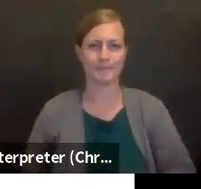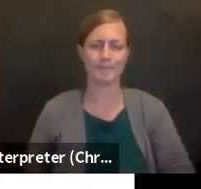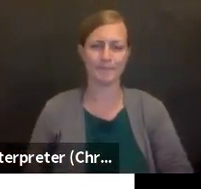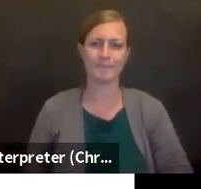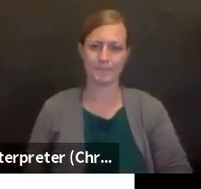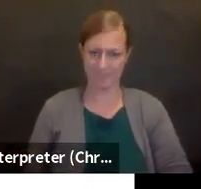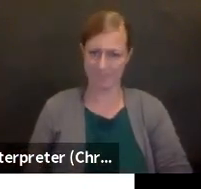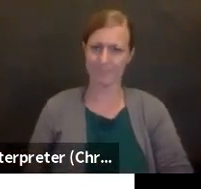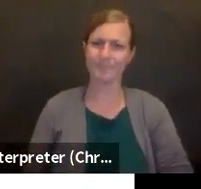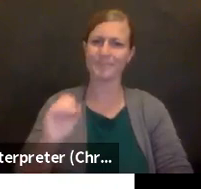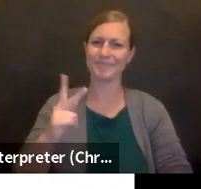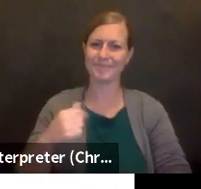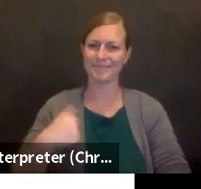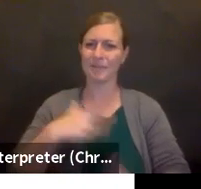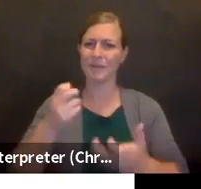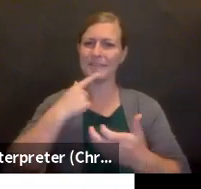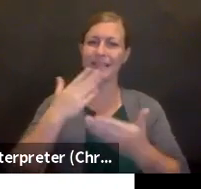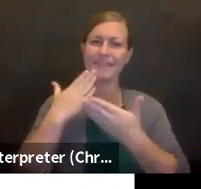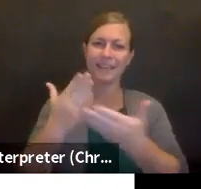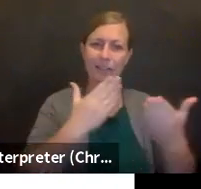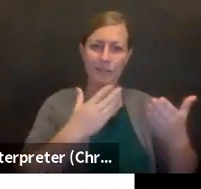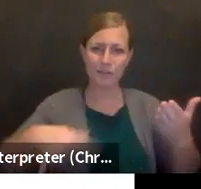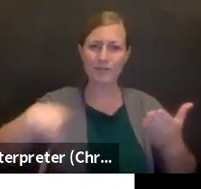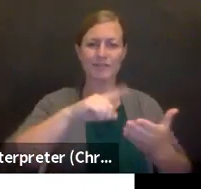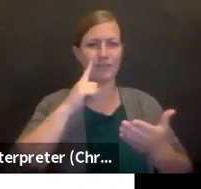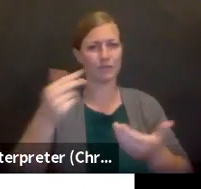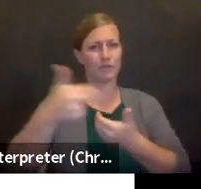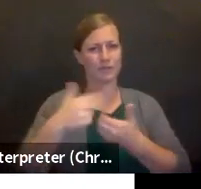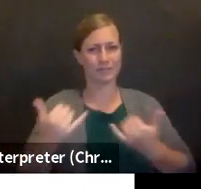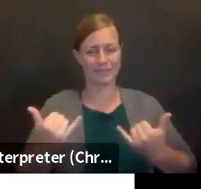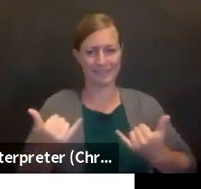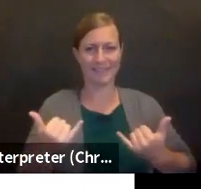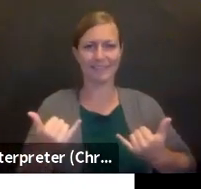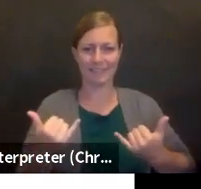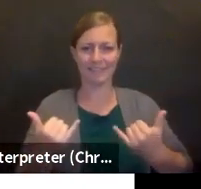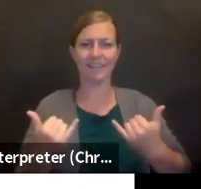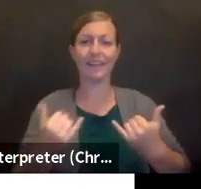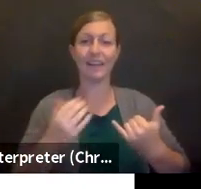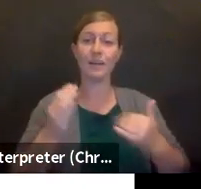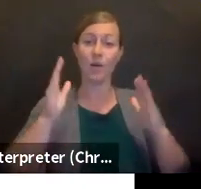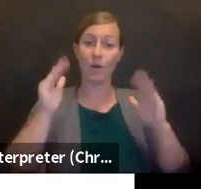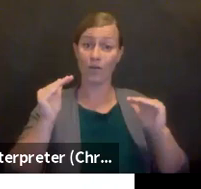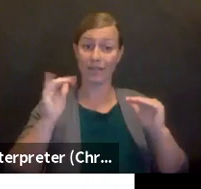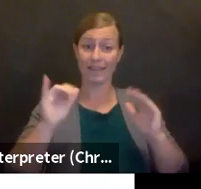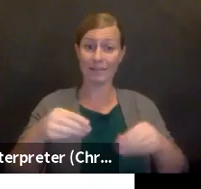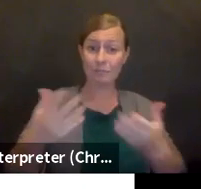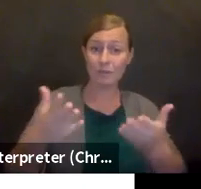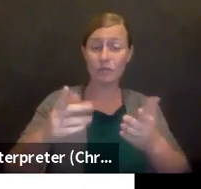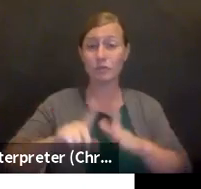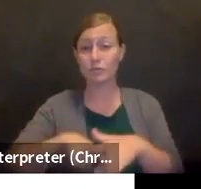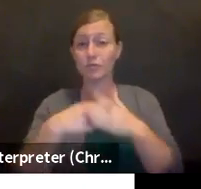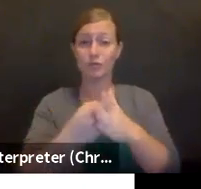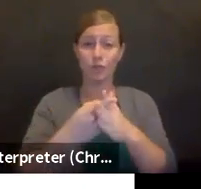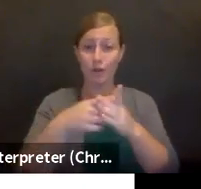Okay, well, we would like to thank you all for being with us today. And hopefully that got you a start into